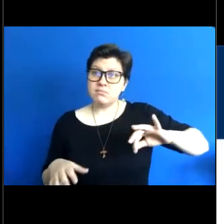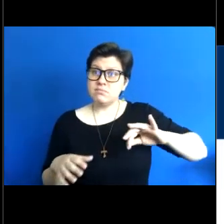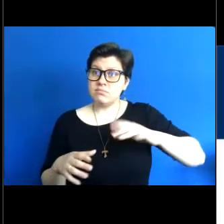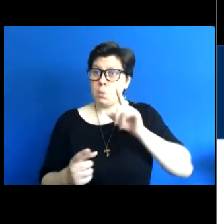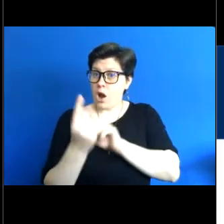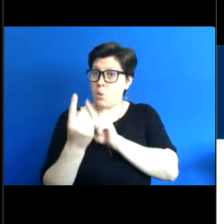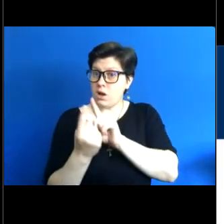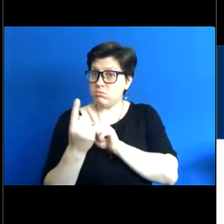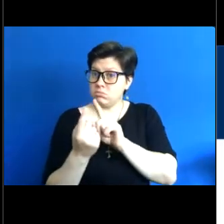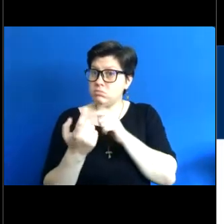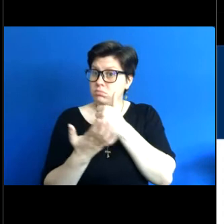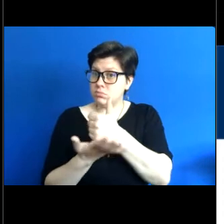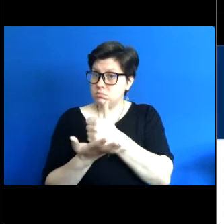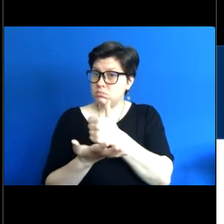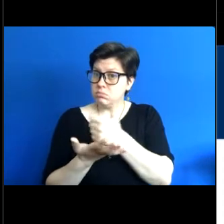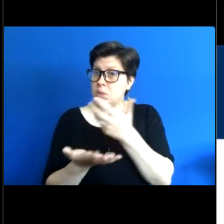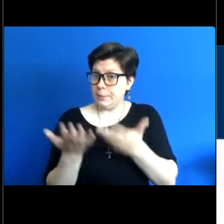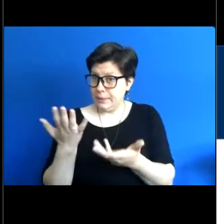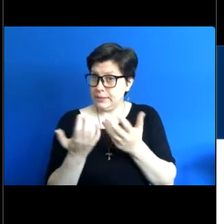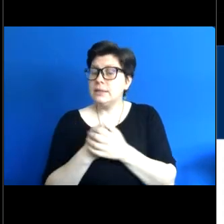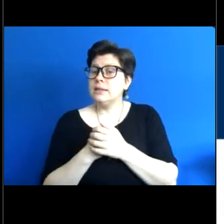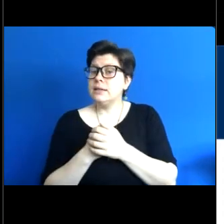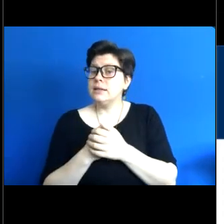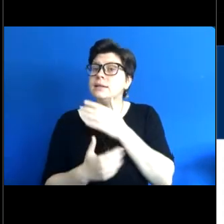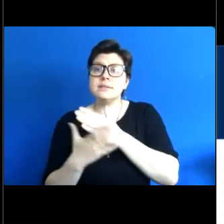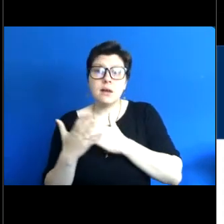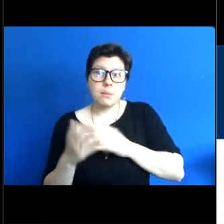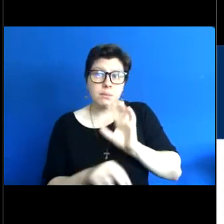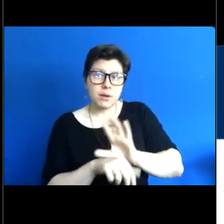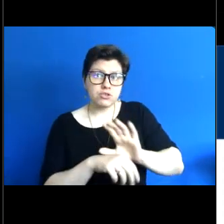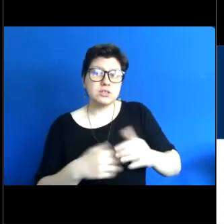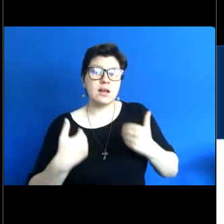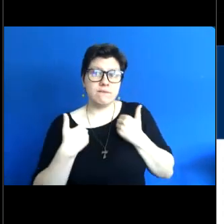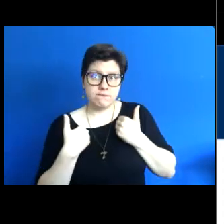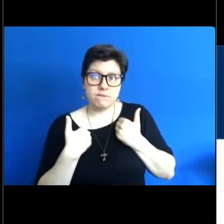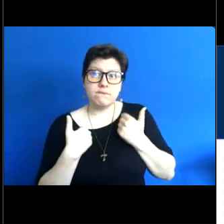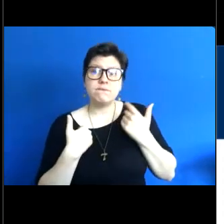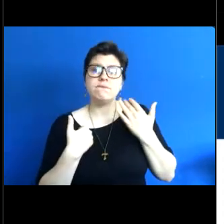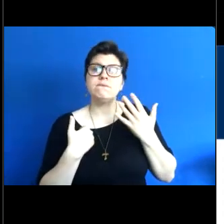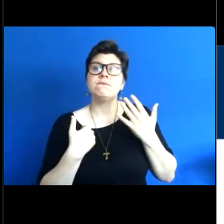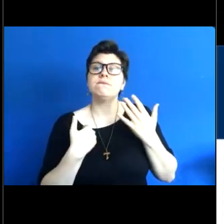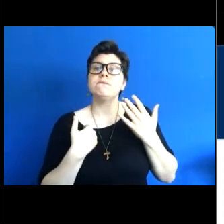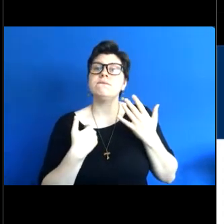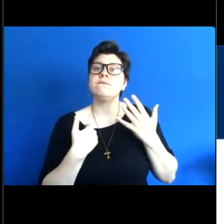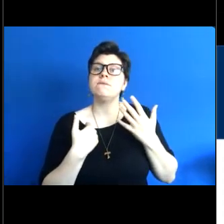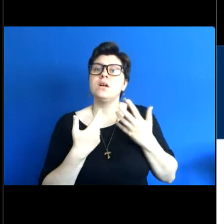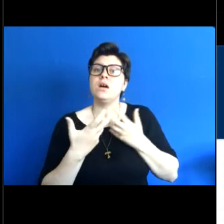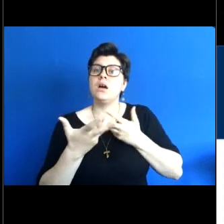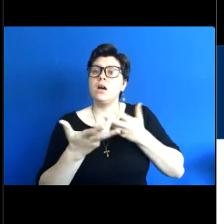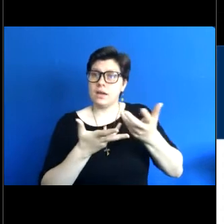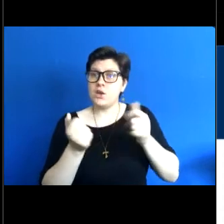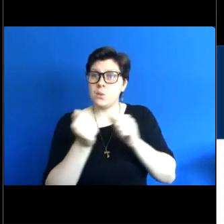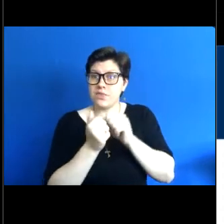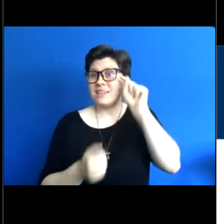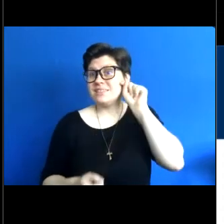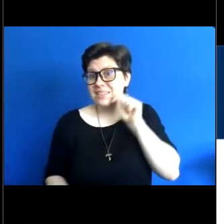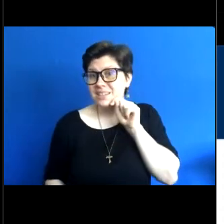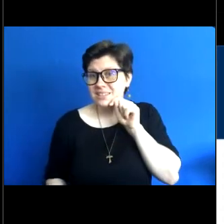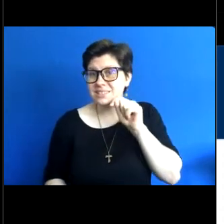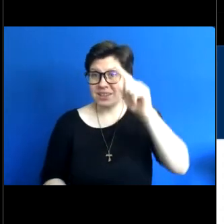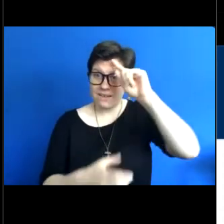in the classroom, and some parishes have engaged our teens as faith